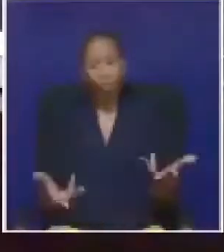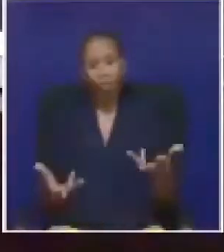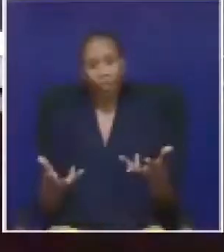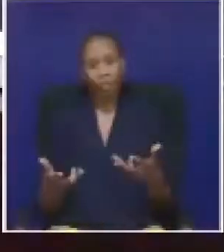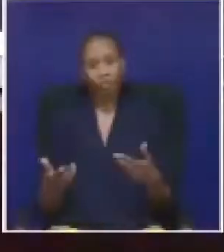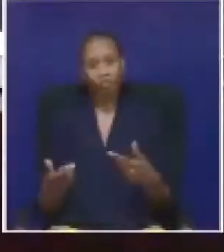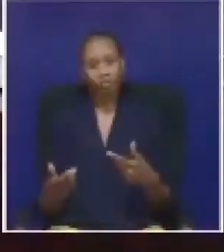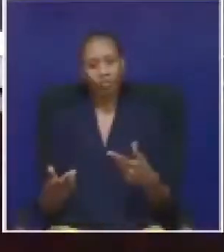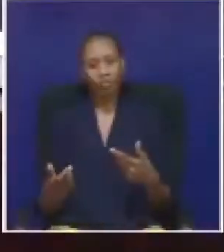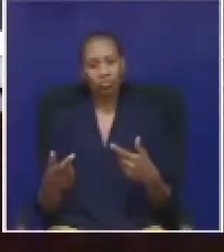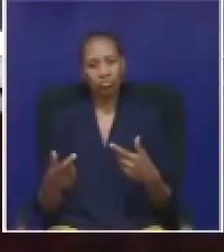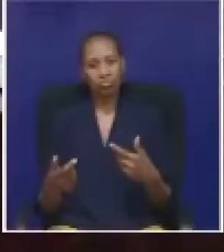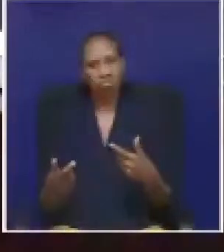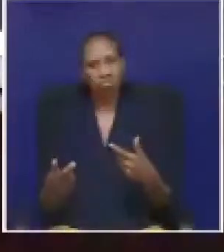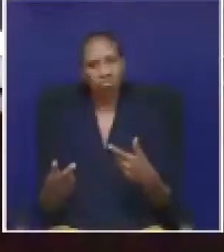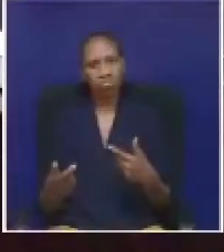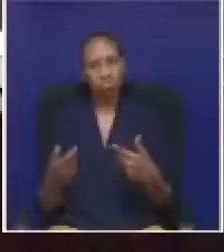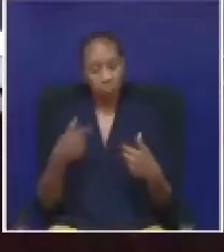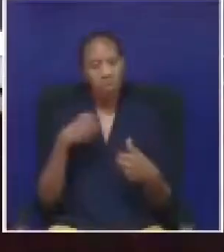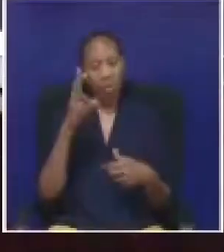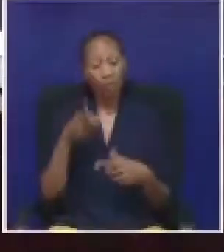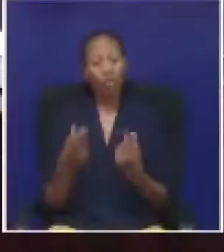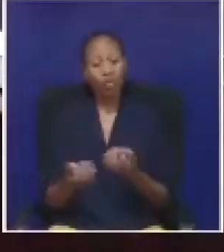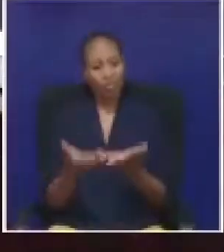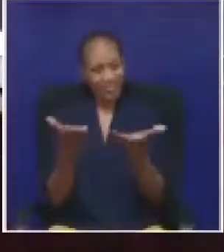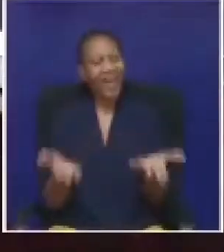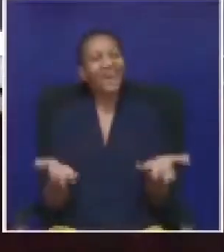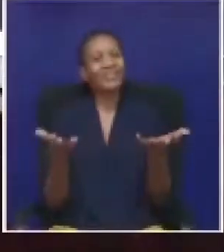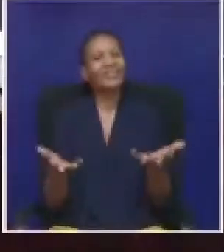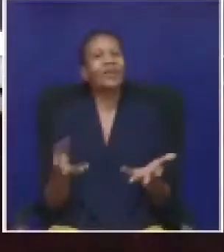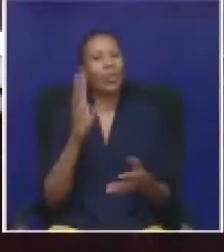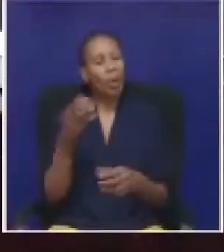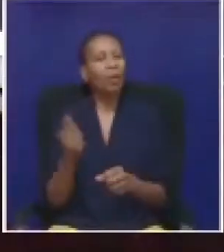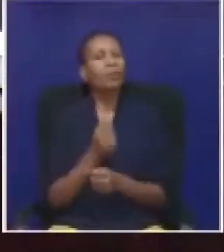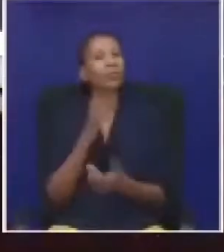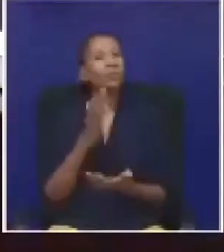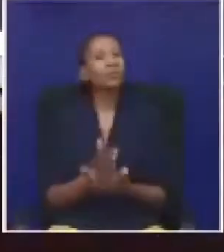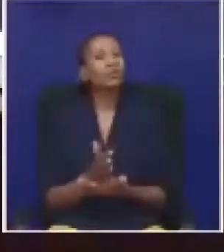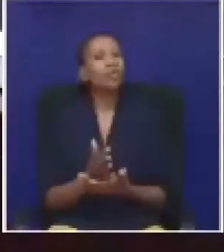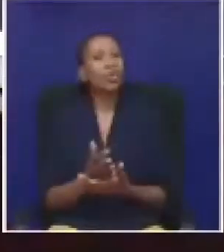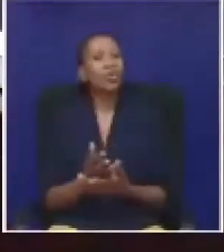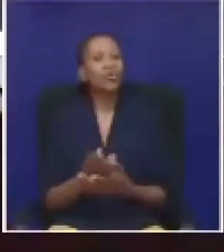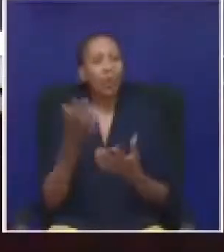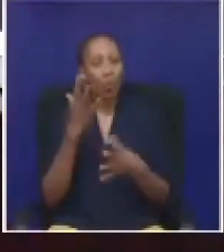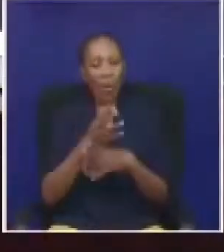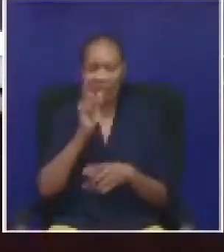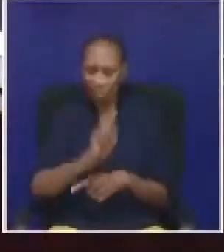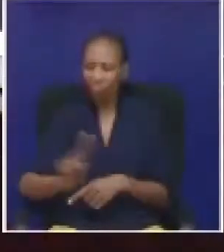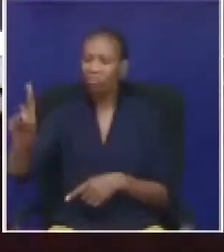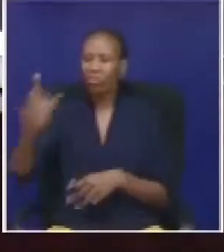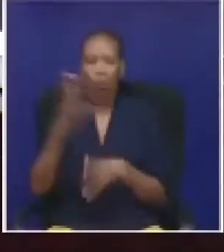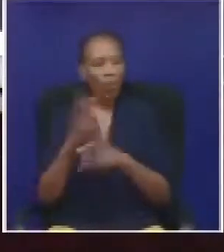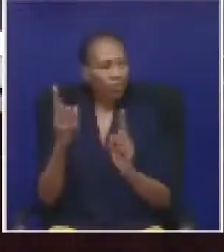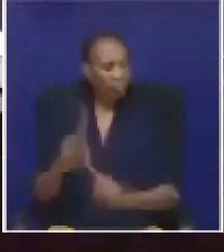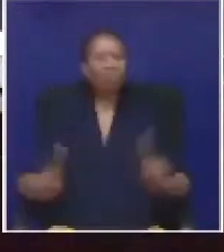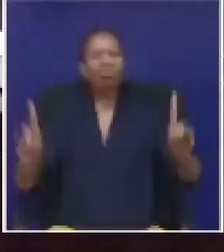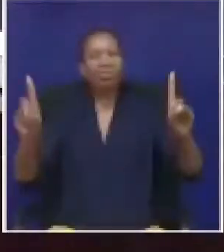really what we are going to do. We're going to end silos and ensure that